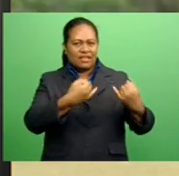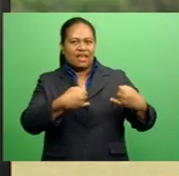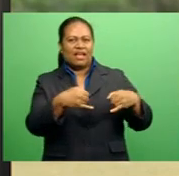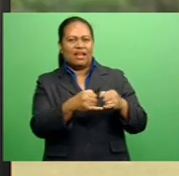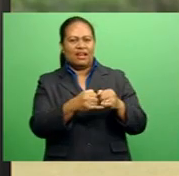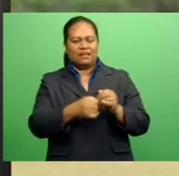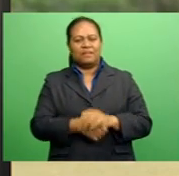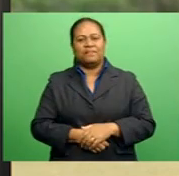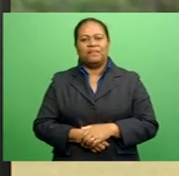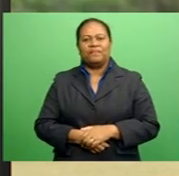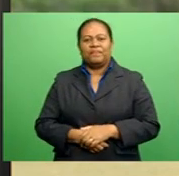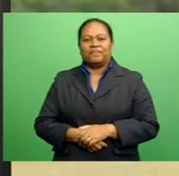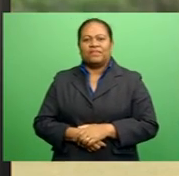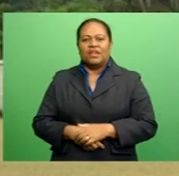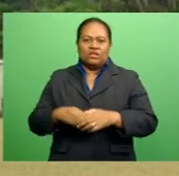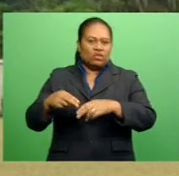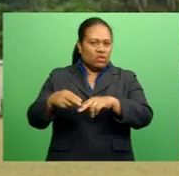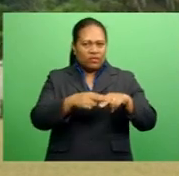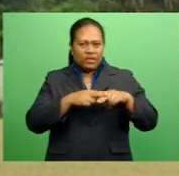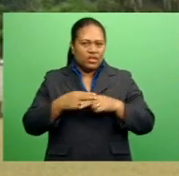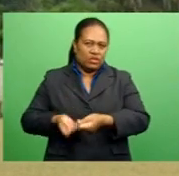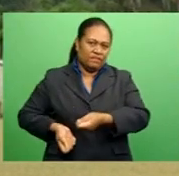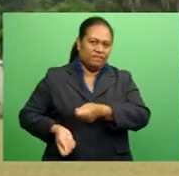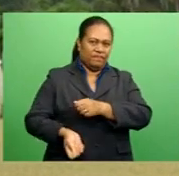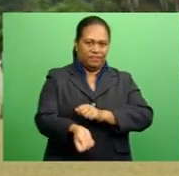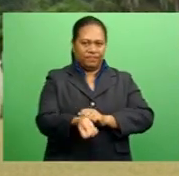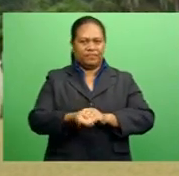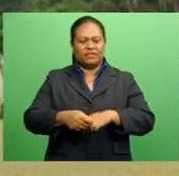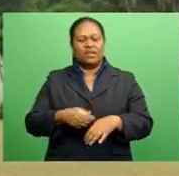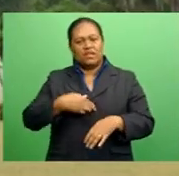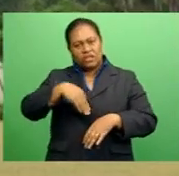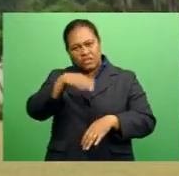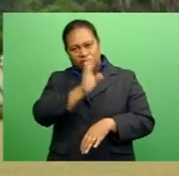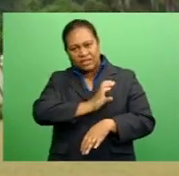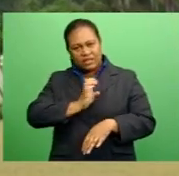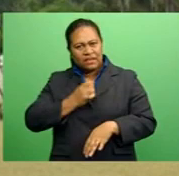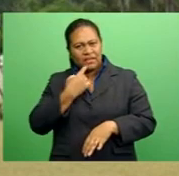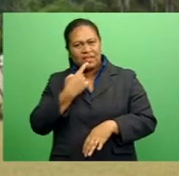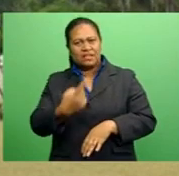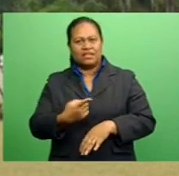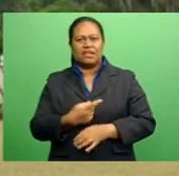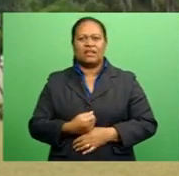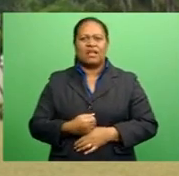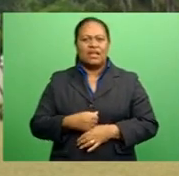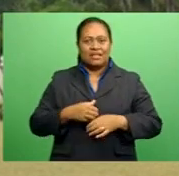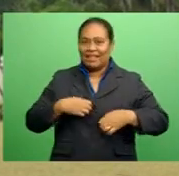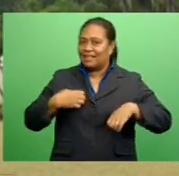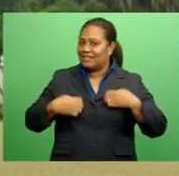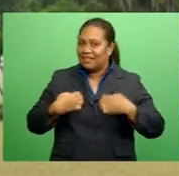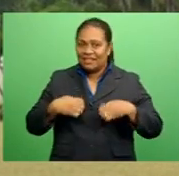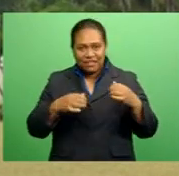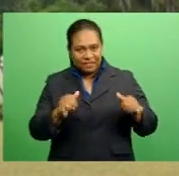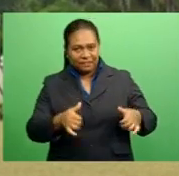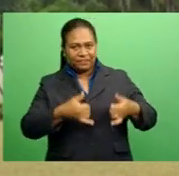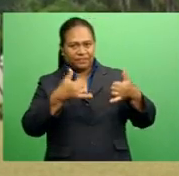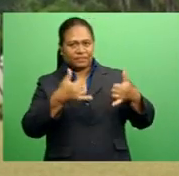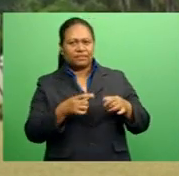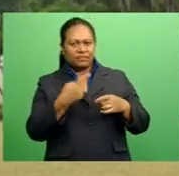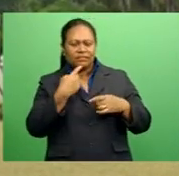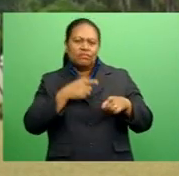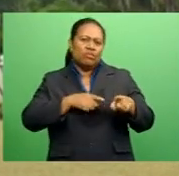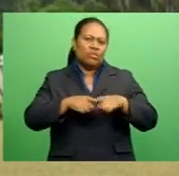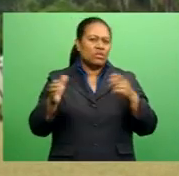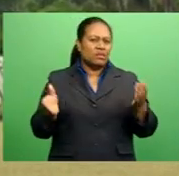for supremacy. Cricket Fiji Chief Executive Alex Conrote says they anticipate an exciting championship, particularly with